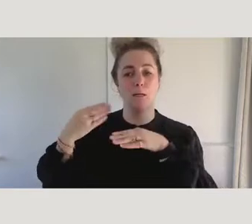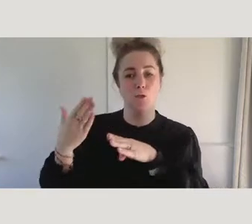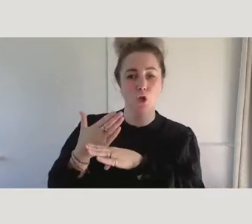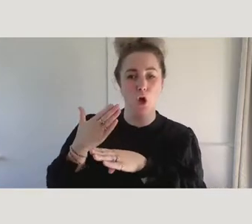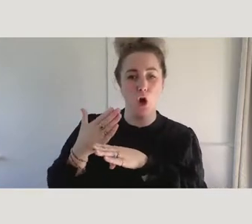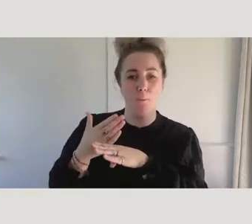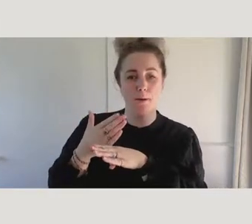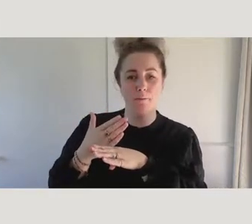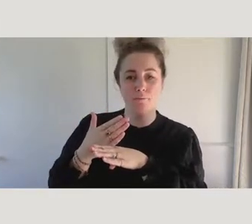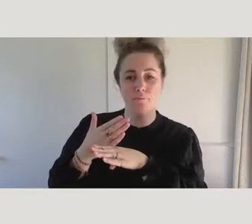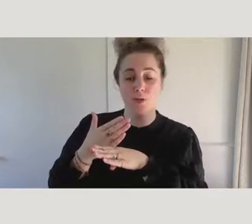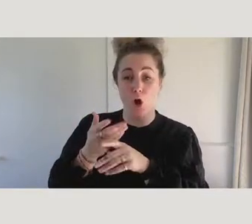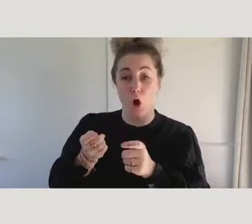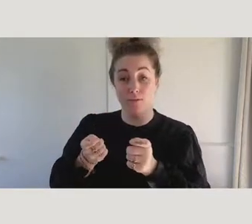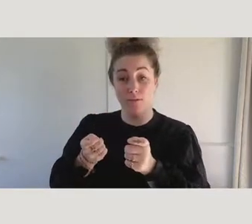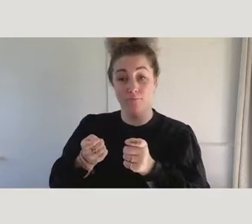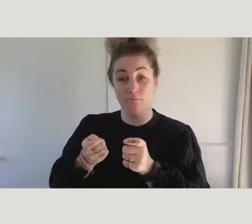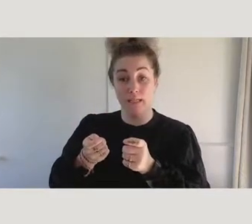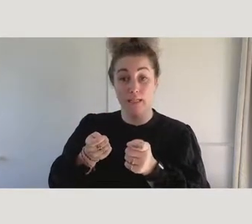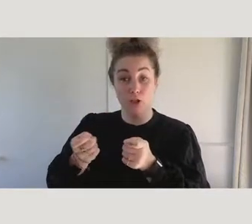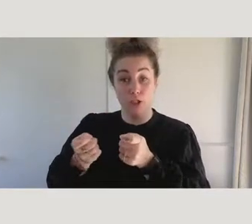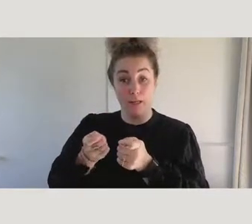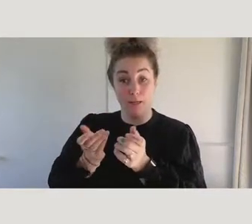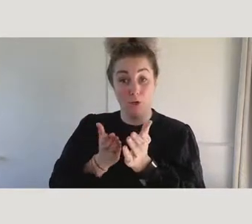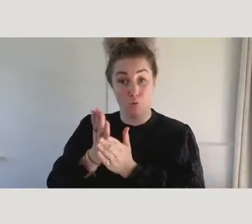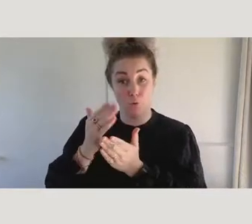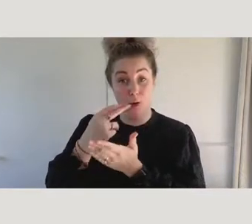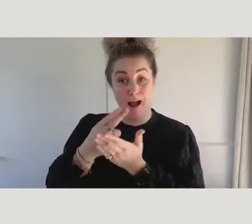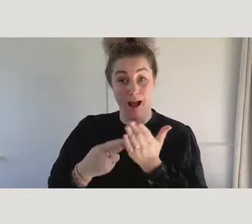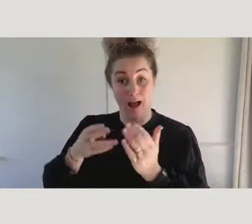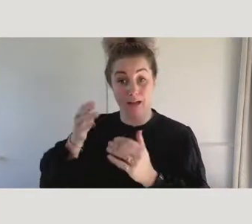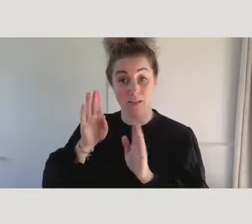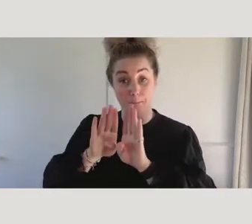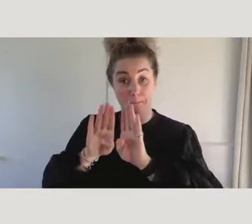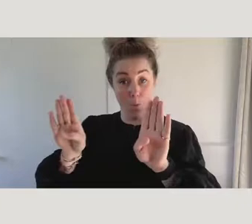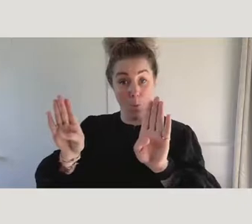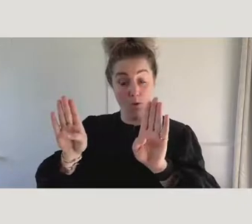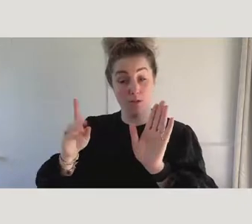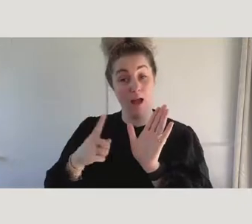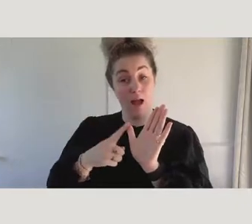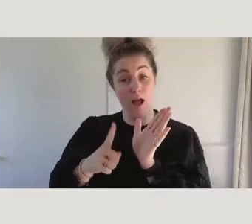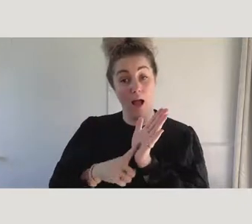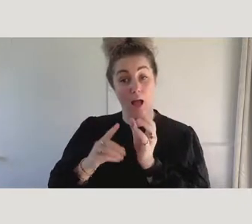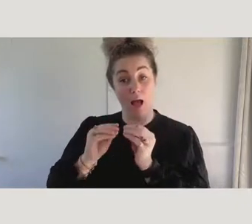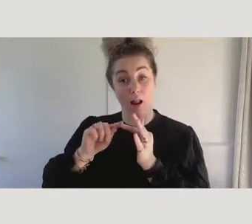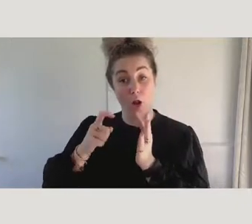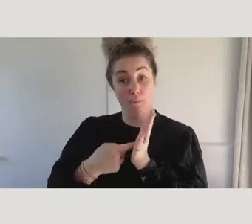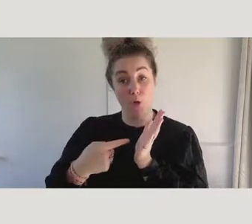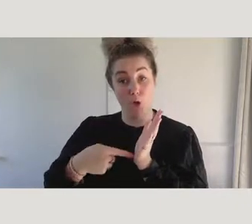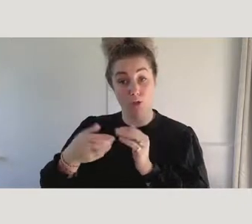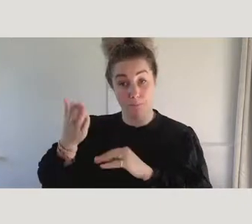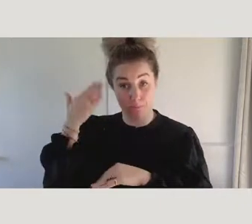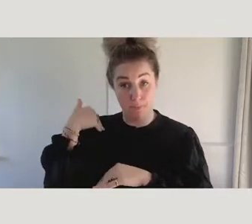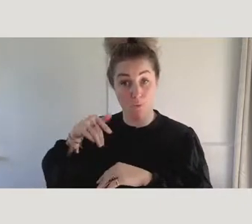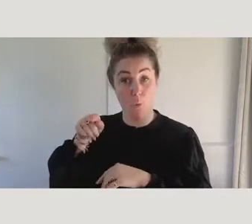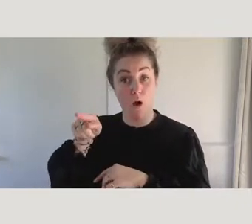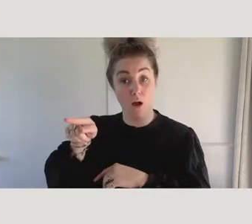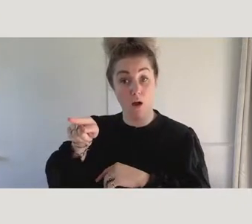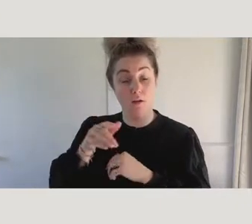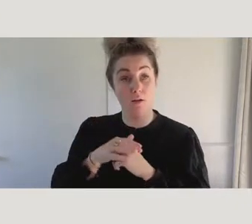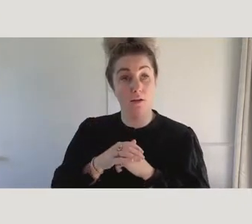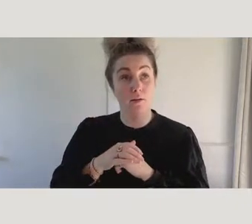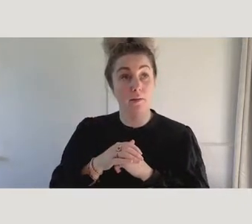of chairman within the Arts board I hope it had always been um